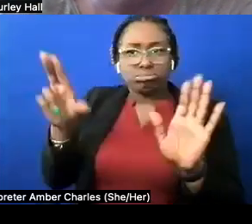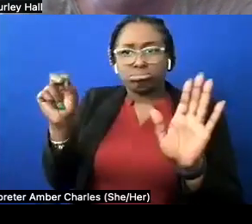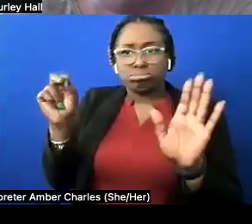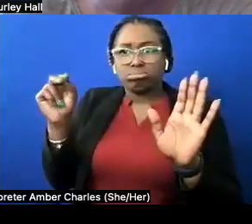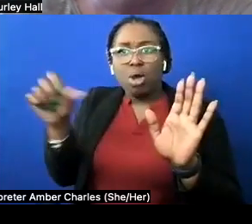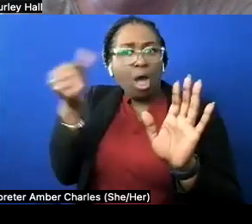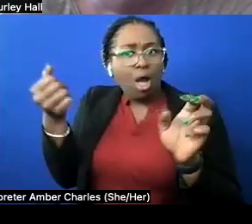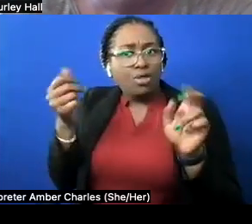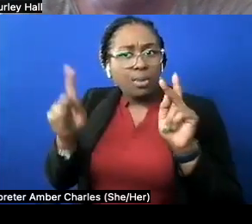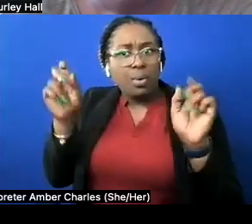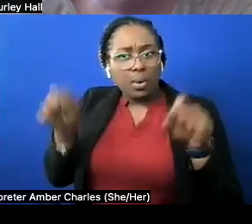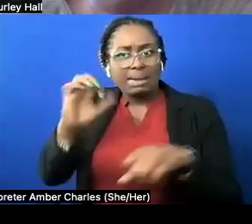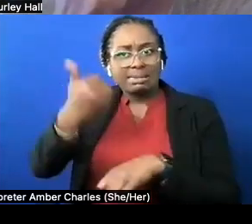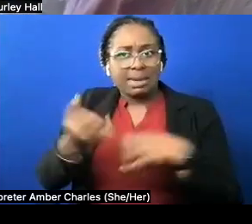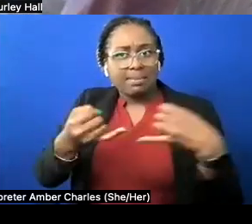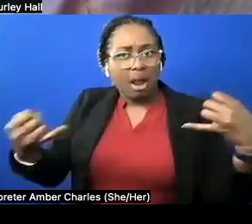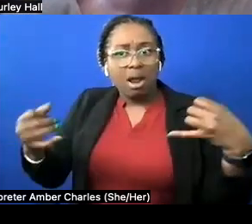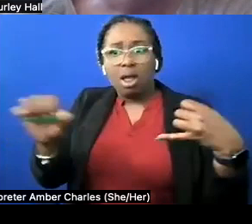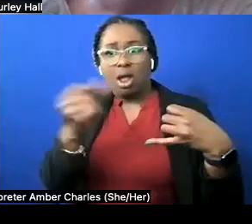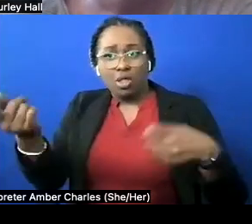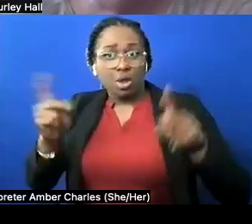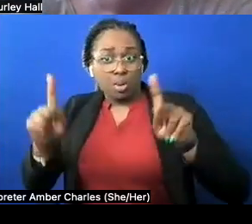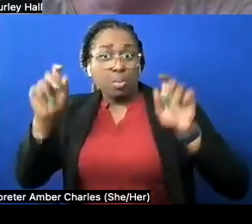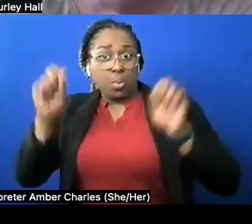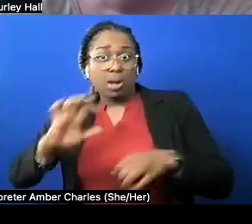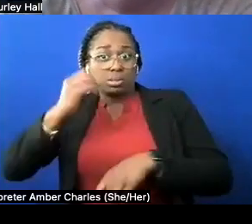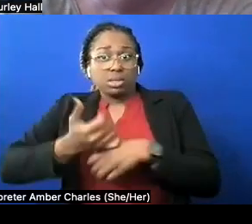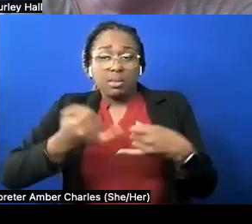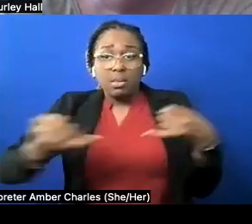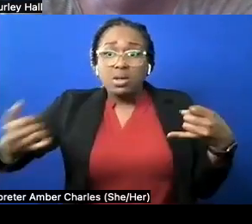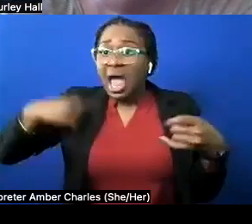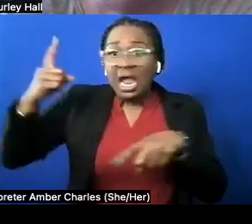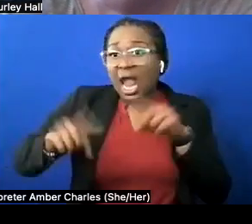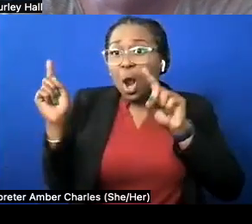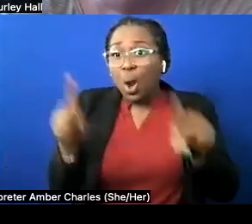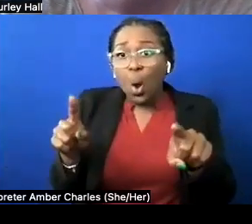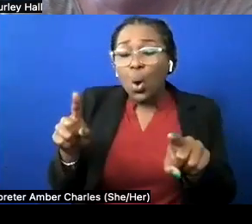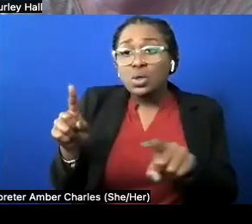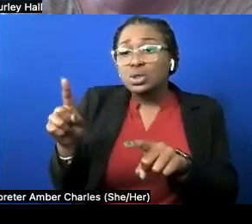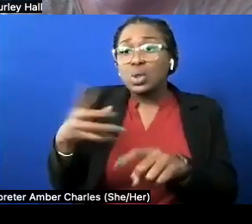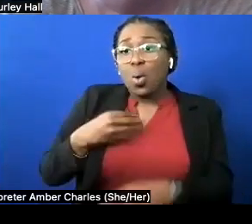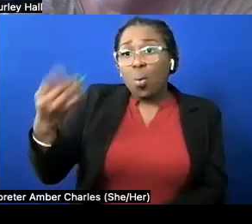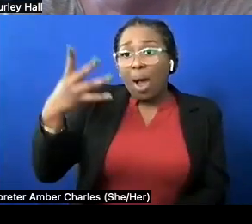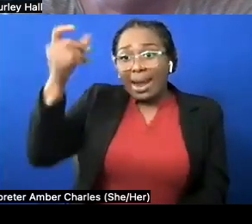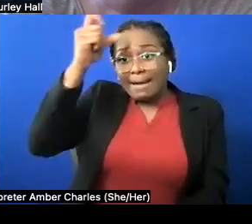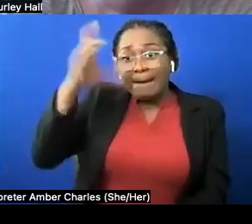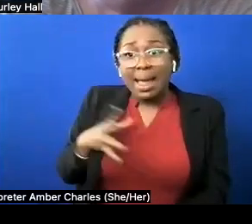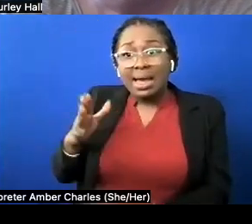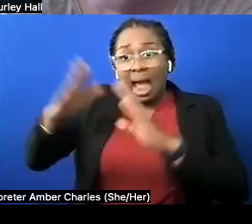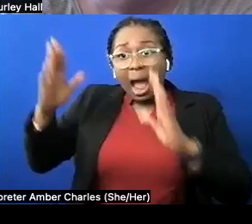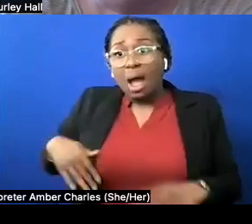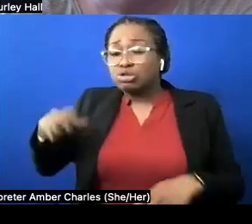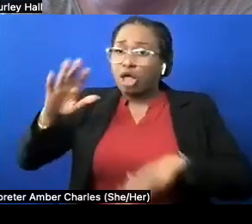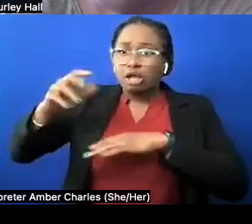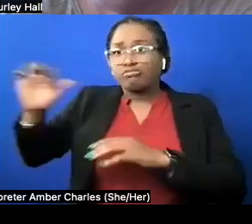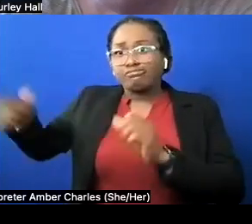it. Boundaries are okay for everybody else. And I can't go to Mr. Corporate Whiteman's house and go traipsing through his house. He'll call